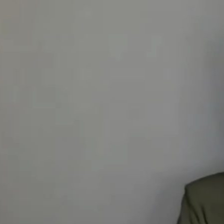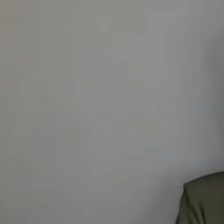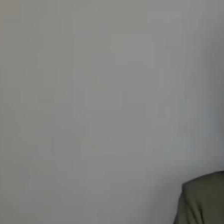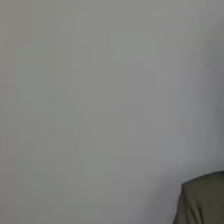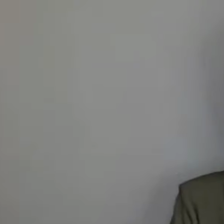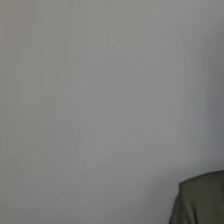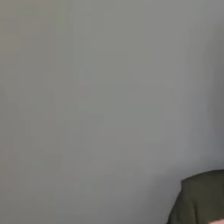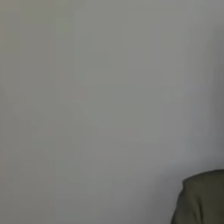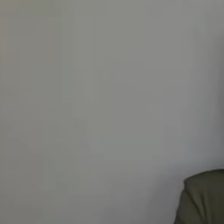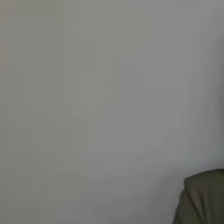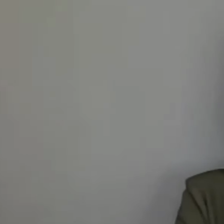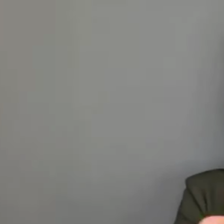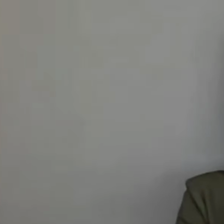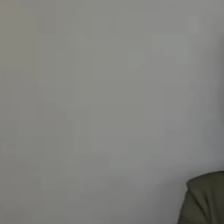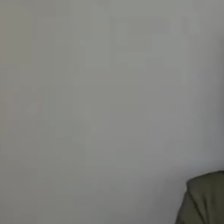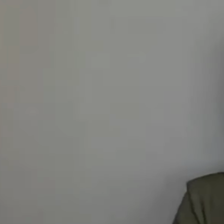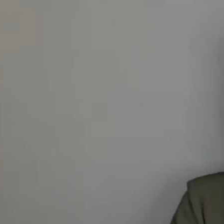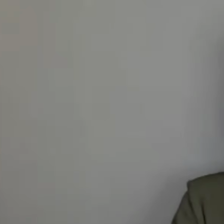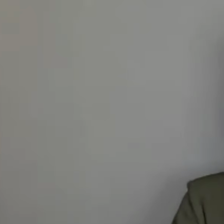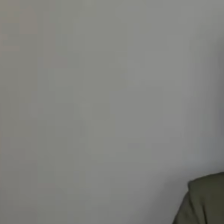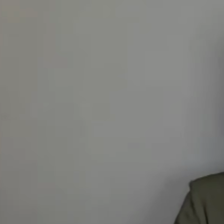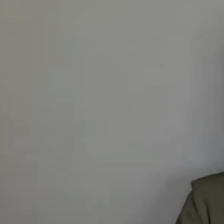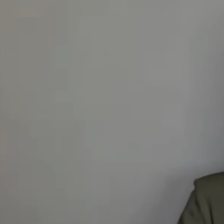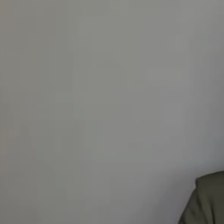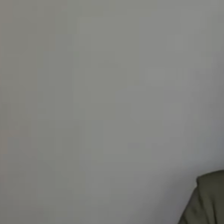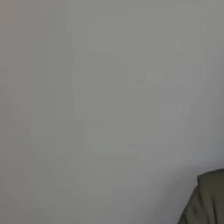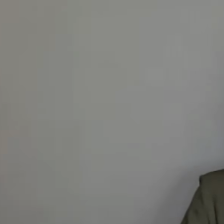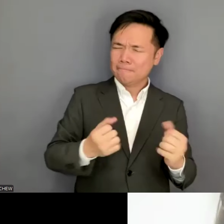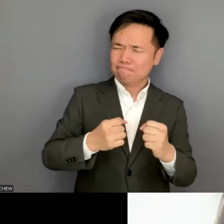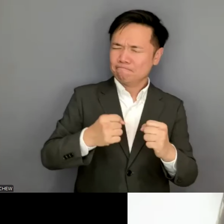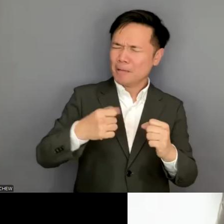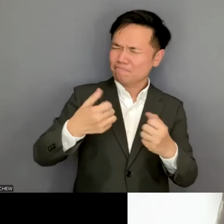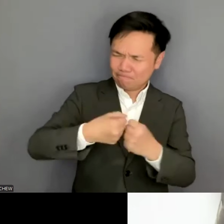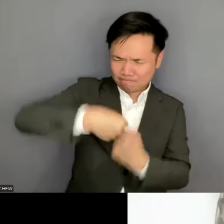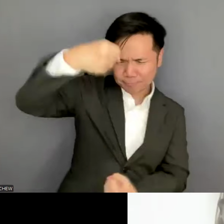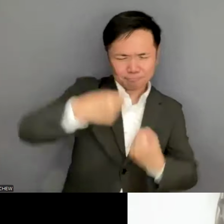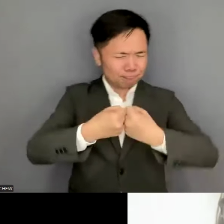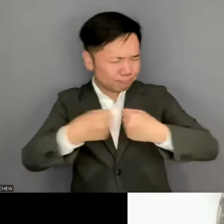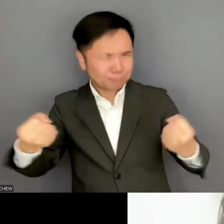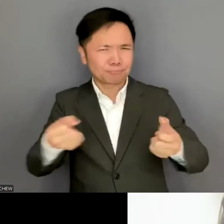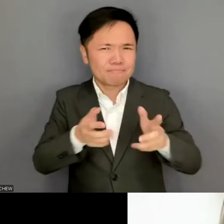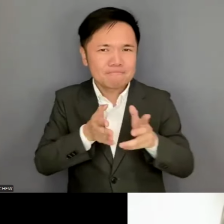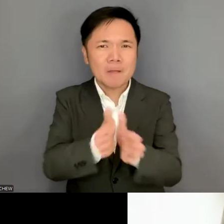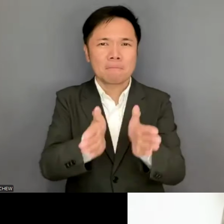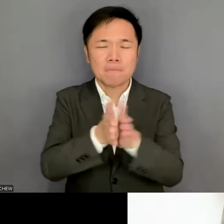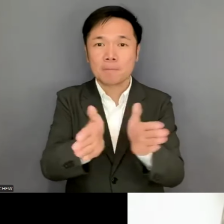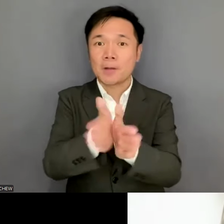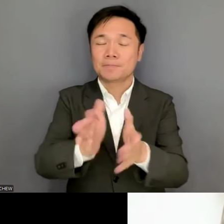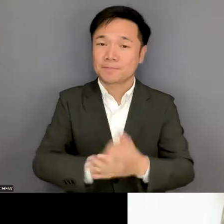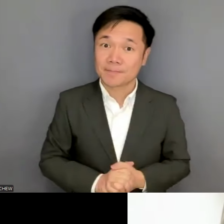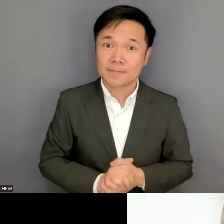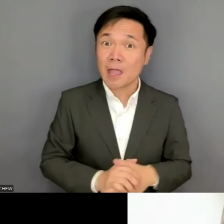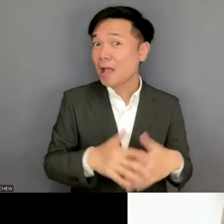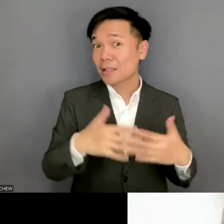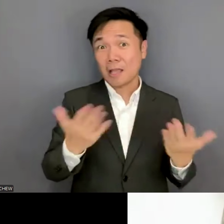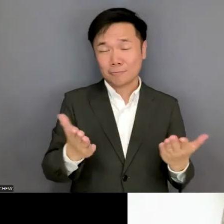the research and the works in very great detail, and I'll be also more than happy to work in